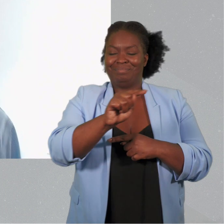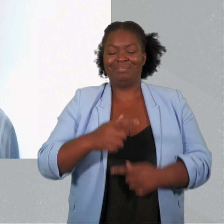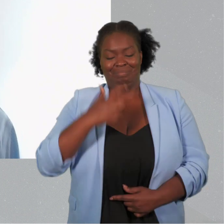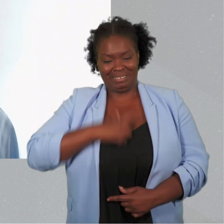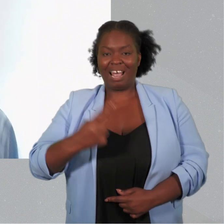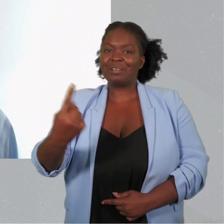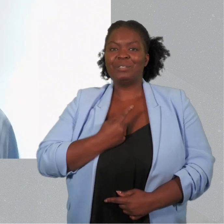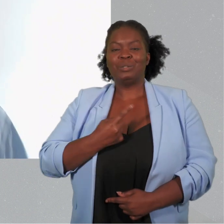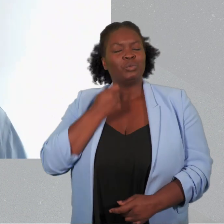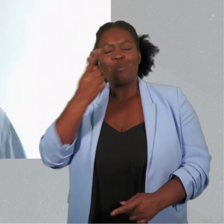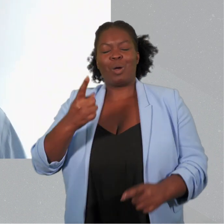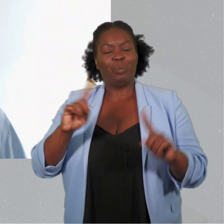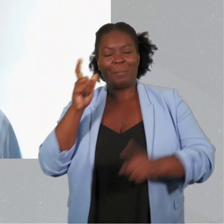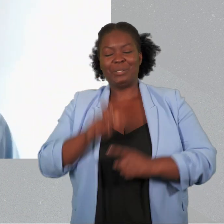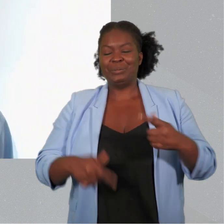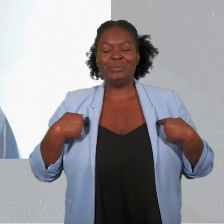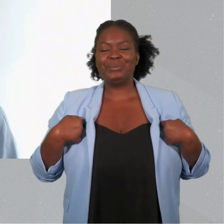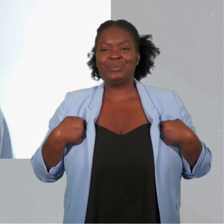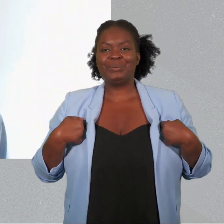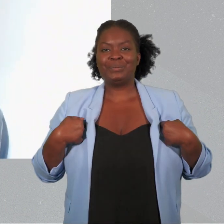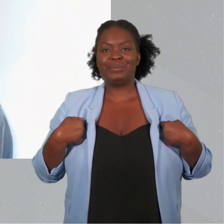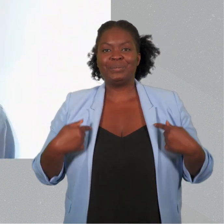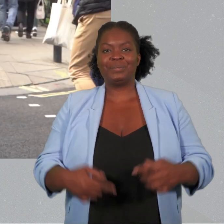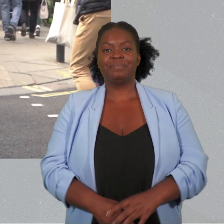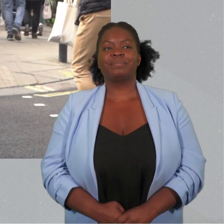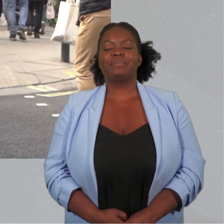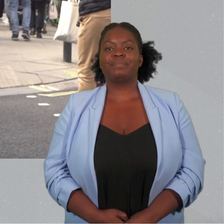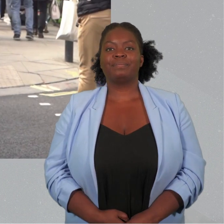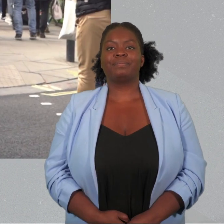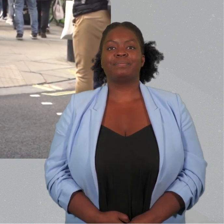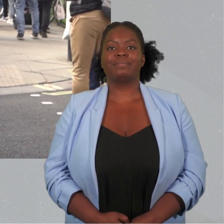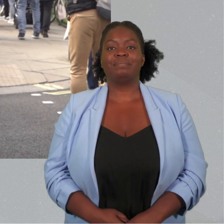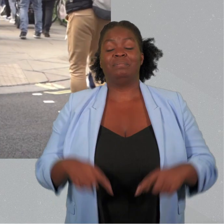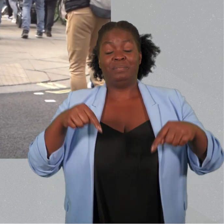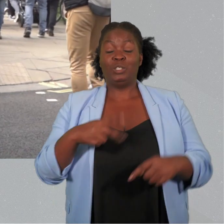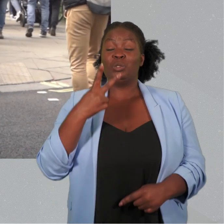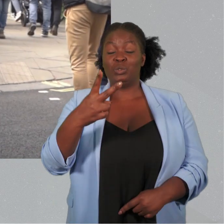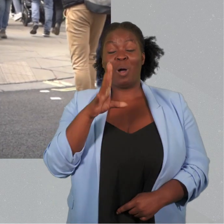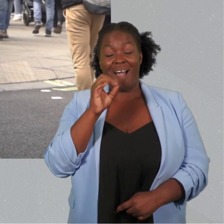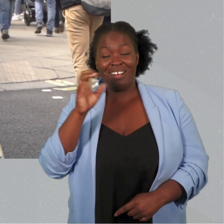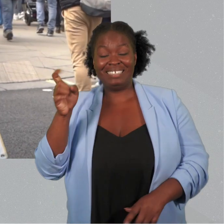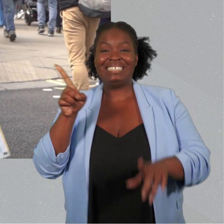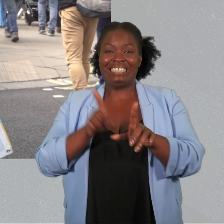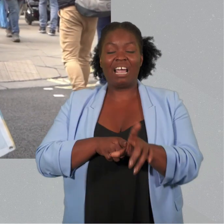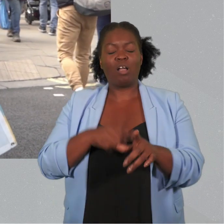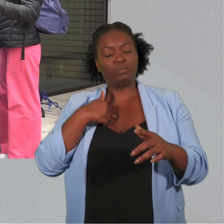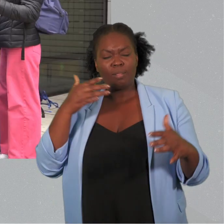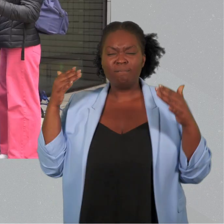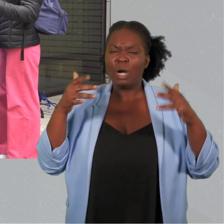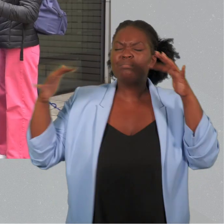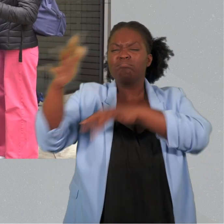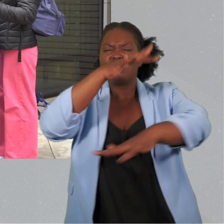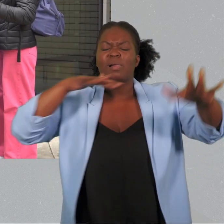9am tomorrow morning question. What are you going to do? In this, our 200th year, we draw attention to climate change as a